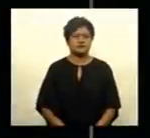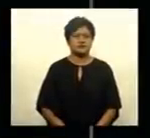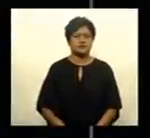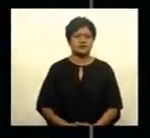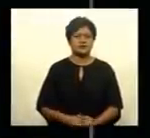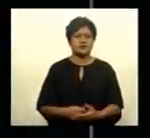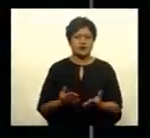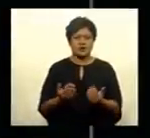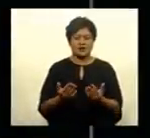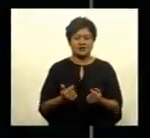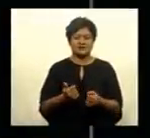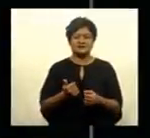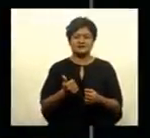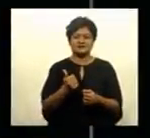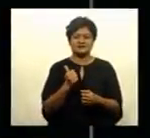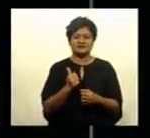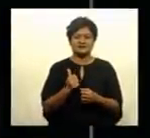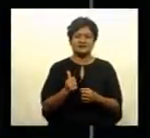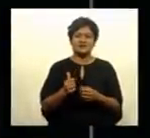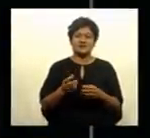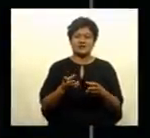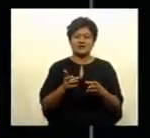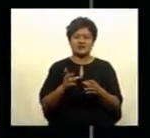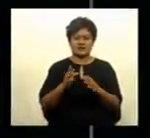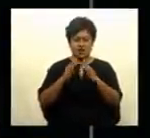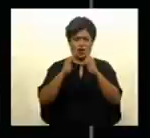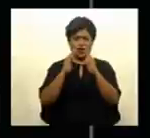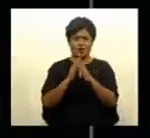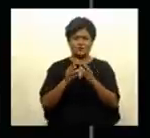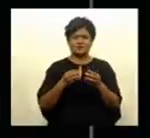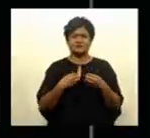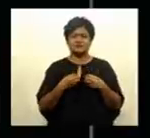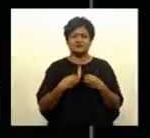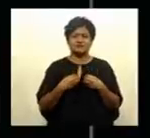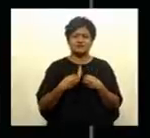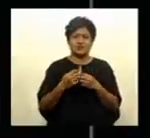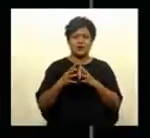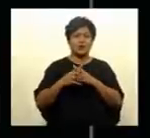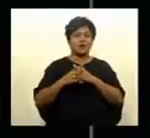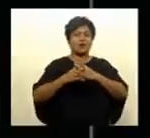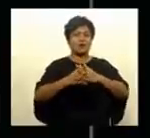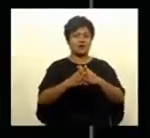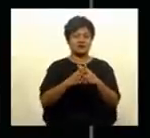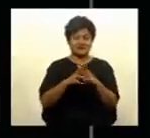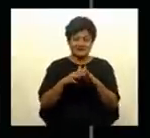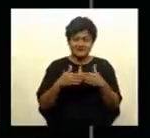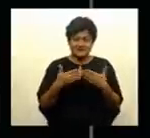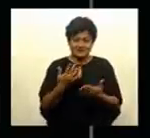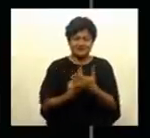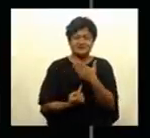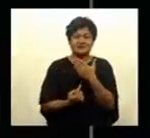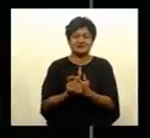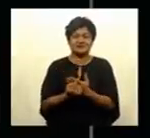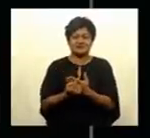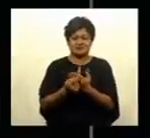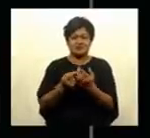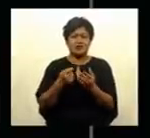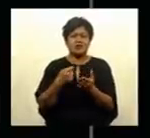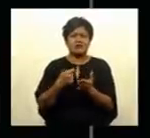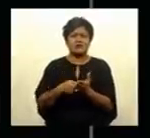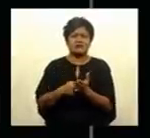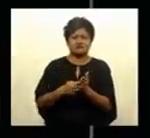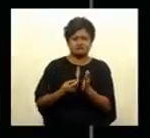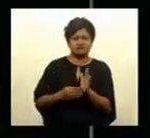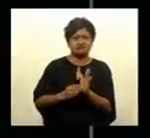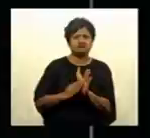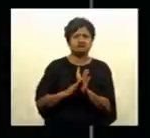Welcome back. The real estate agents in the Western Division are seeing an increasing demand for rental properties, as most who have already served